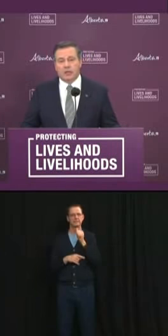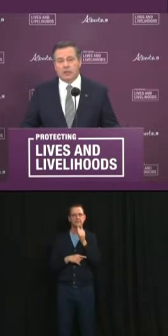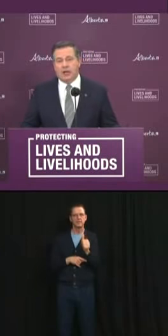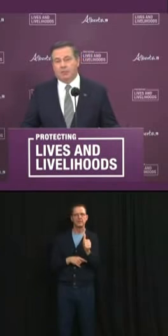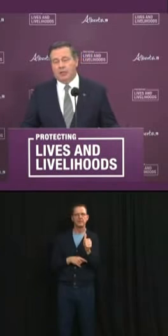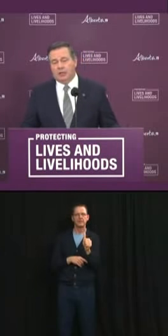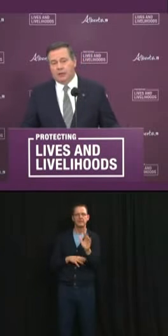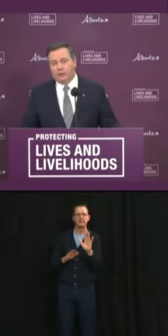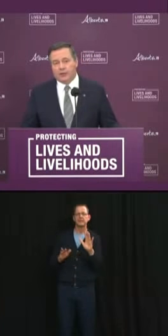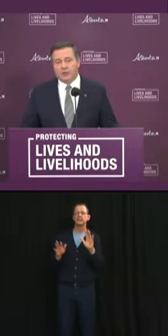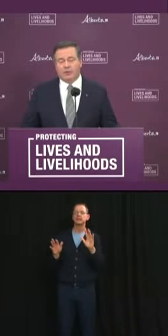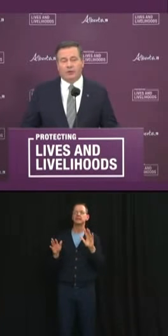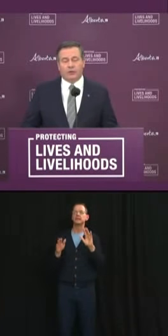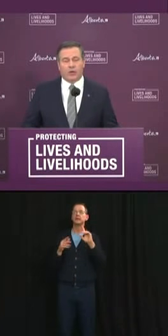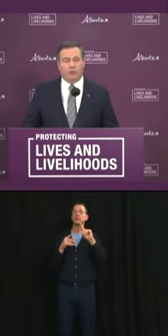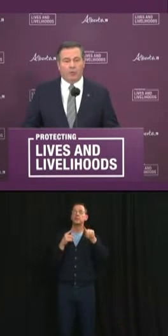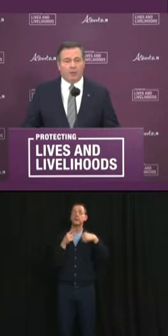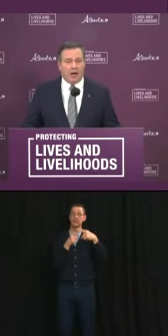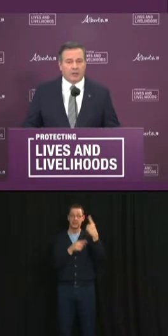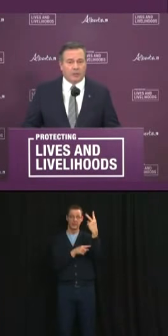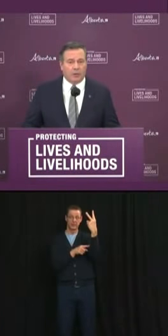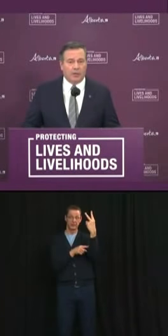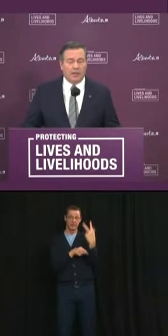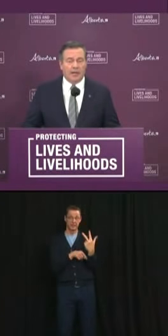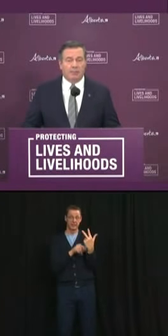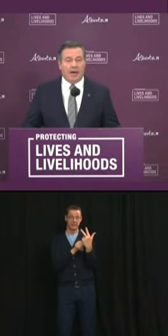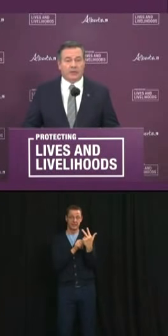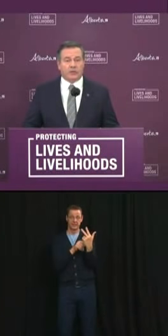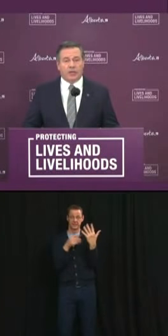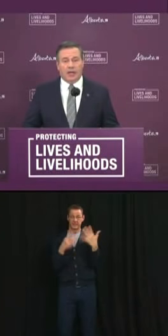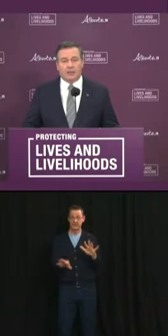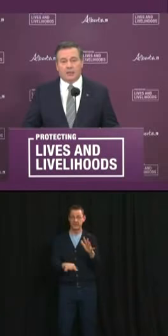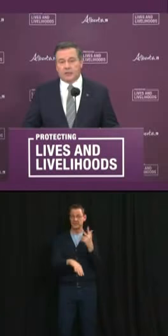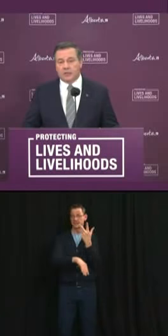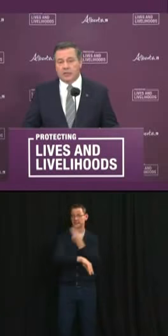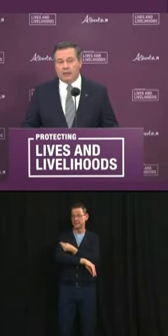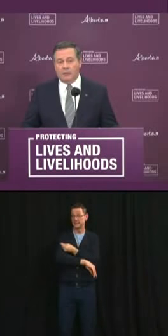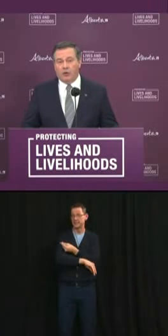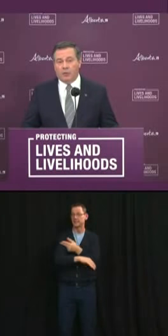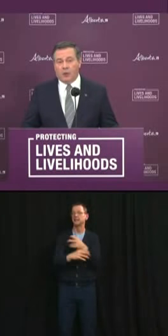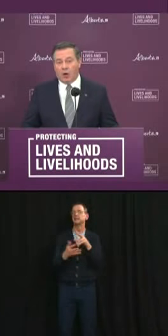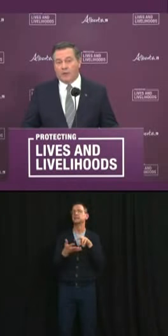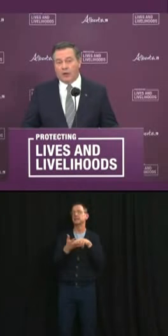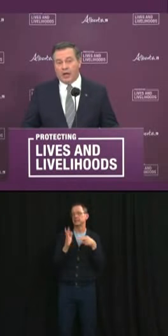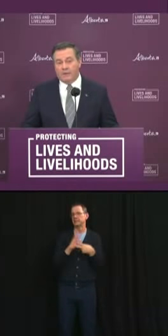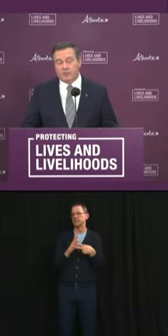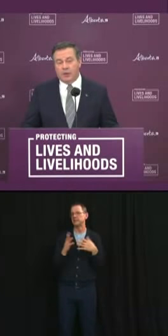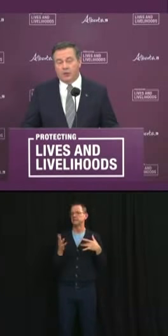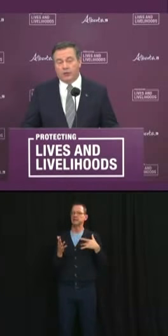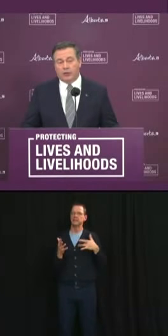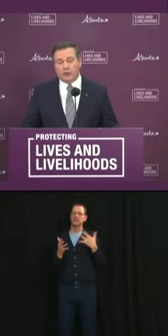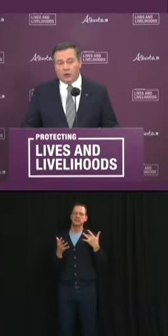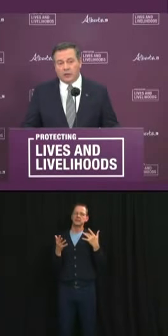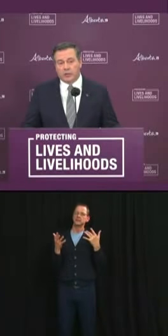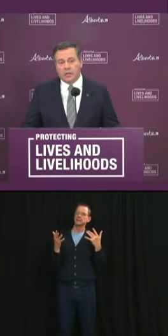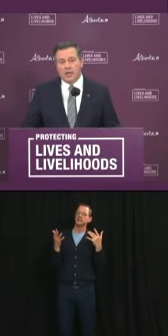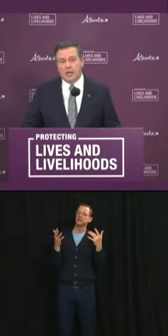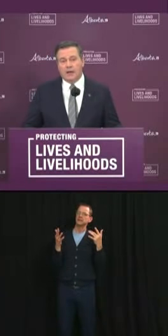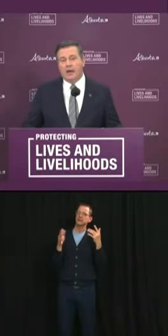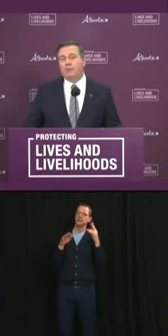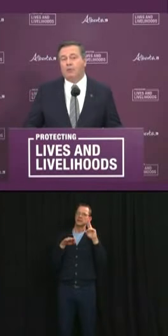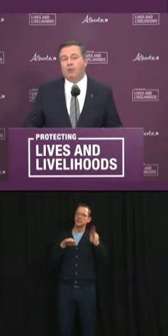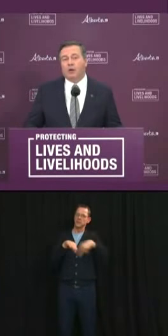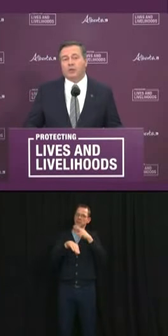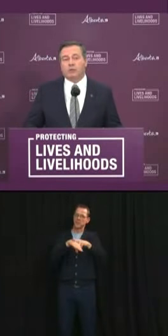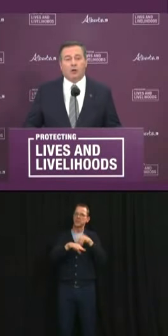restrictions. Stampede and other festivals will be possible. Masks and distancing will be part of our lives, but only encouraged.